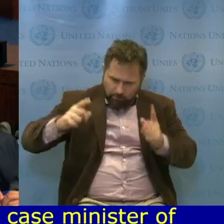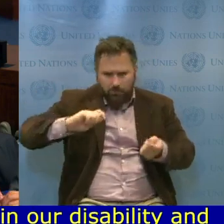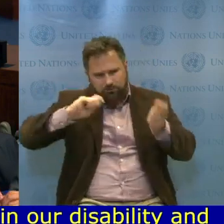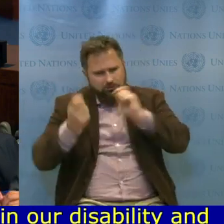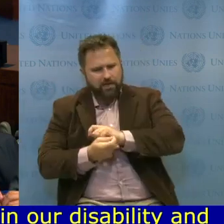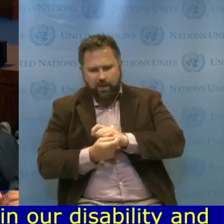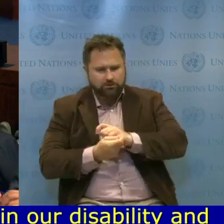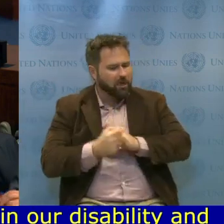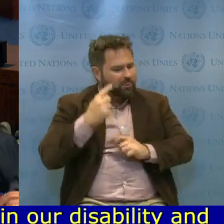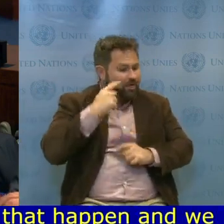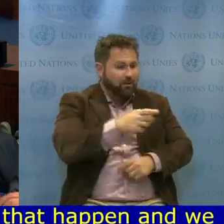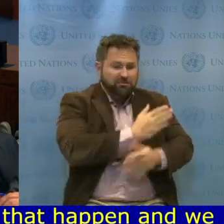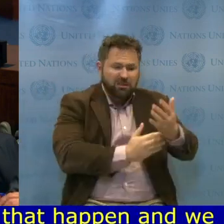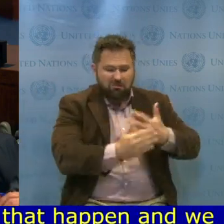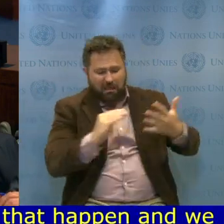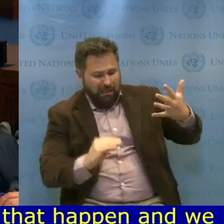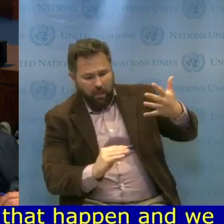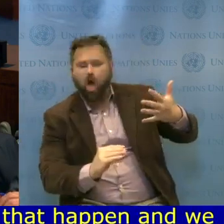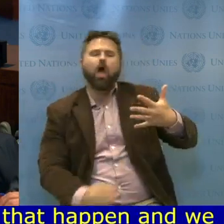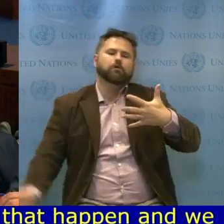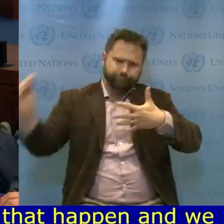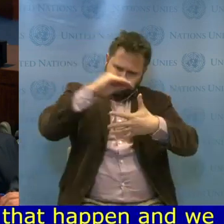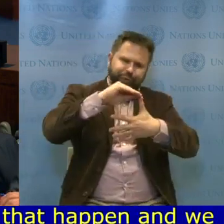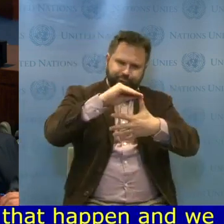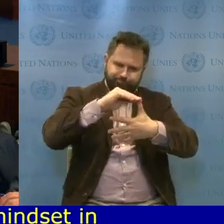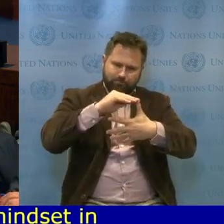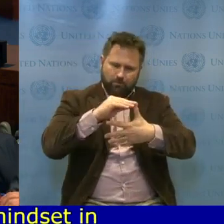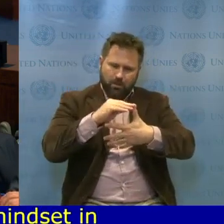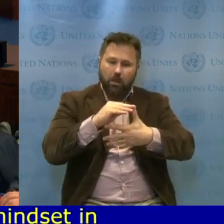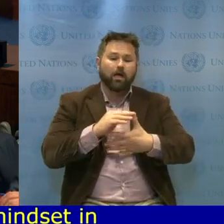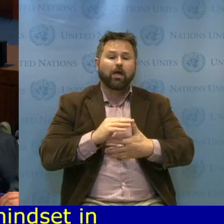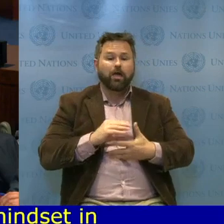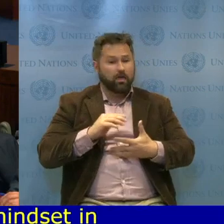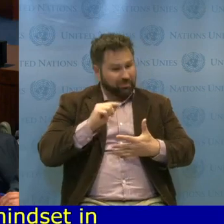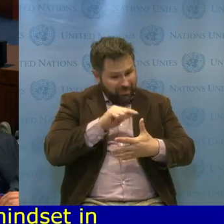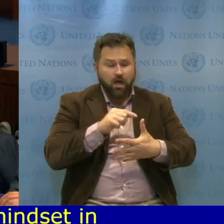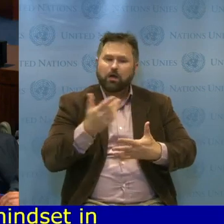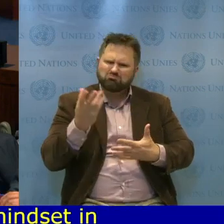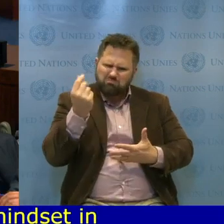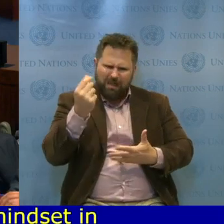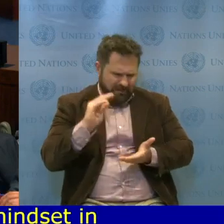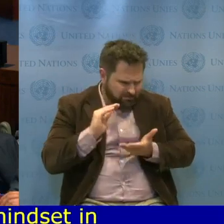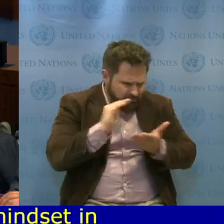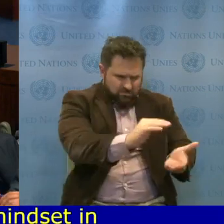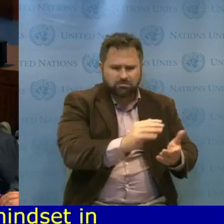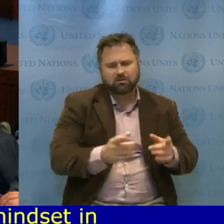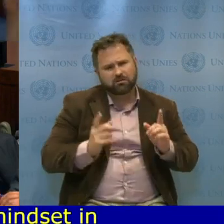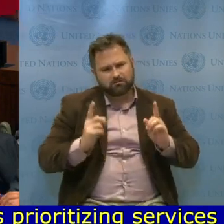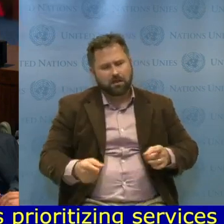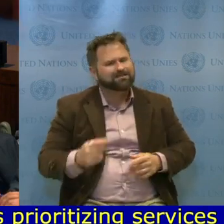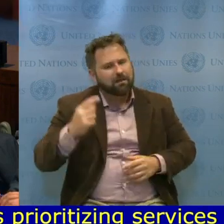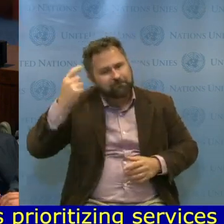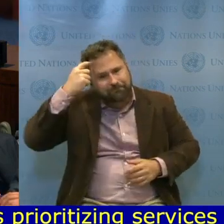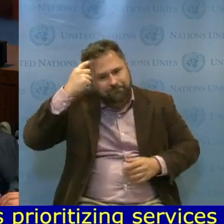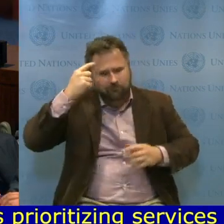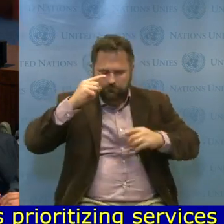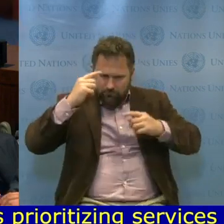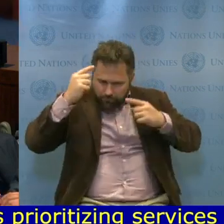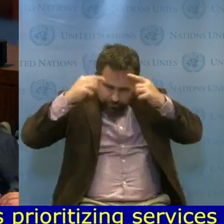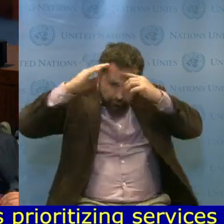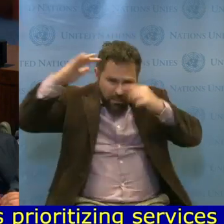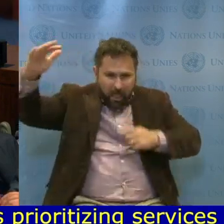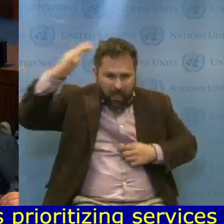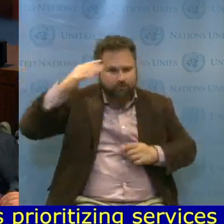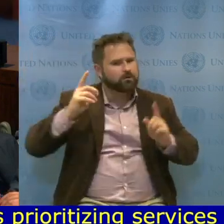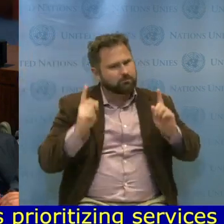prioritising services for people with disabilities. And that comes with a cost, and we have to change that mindset. And if that mindset means